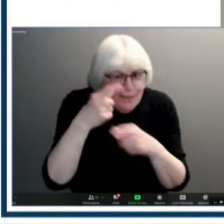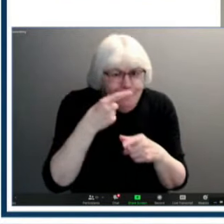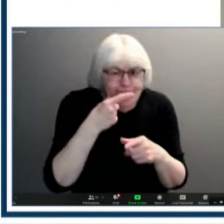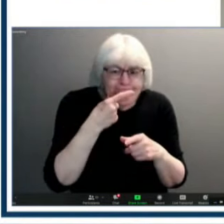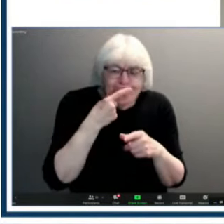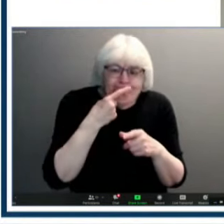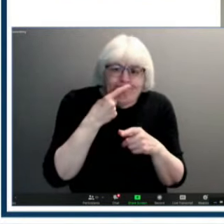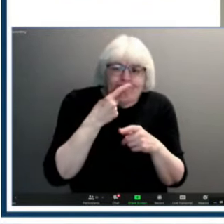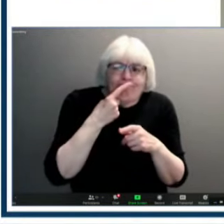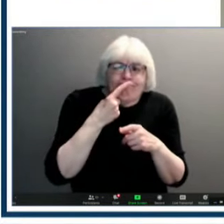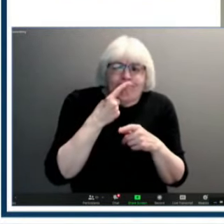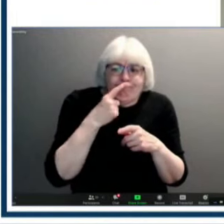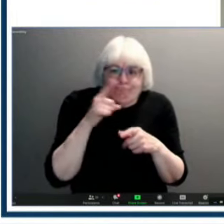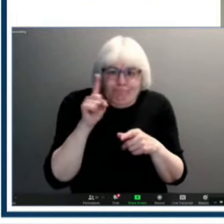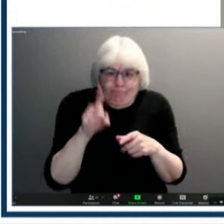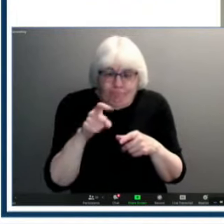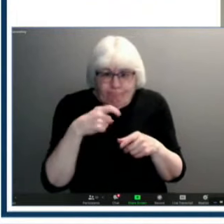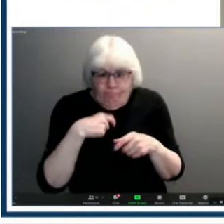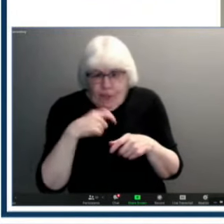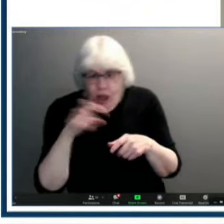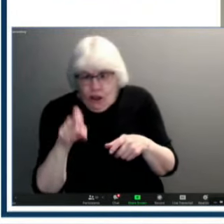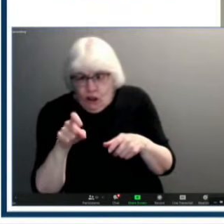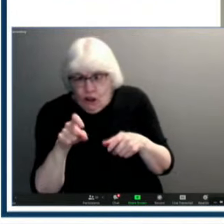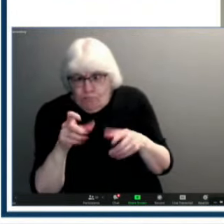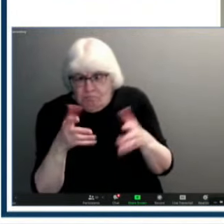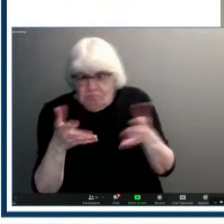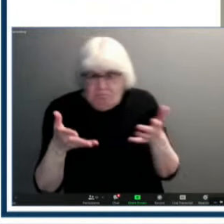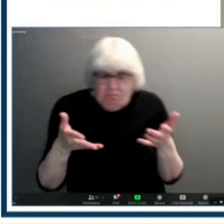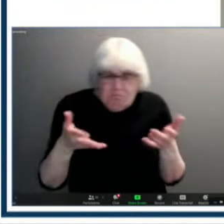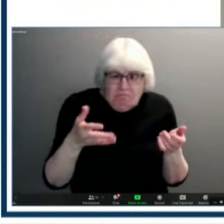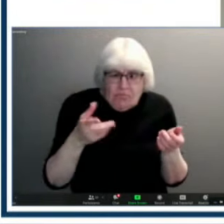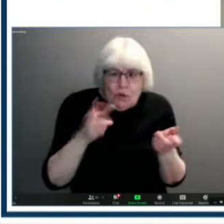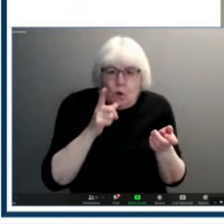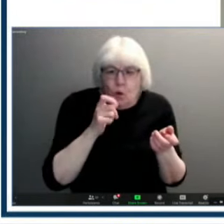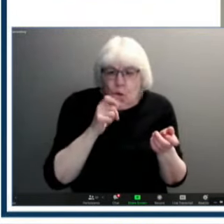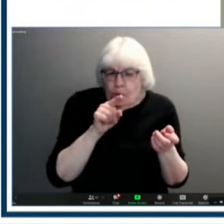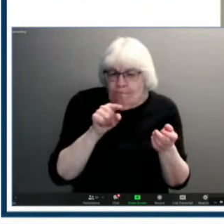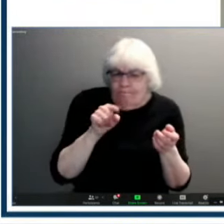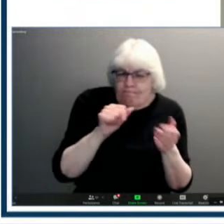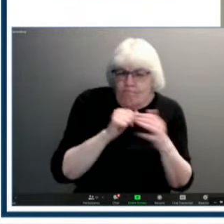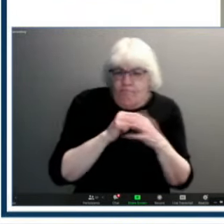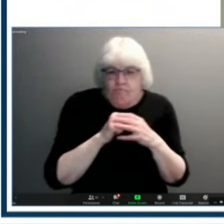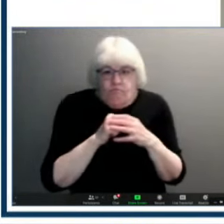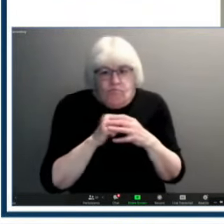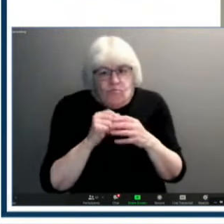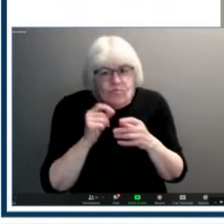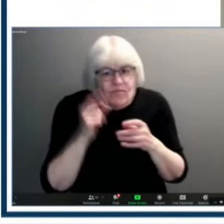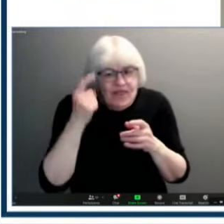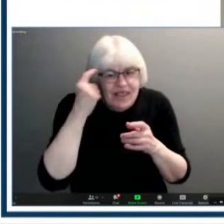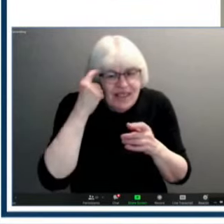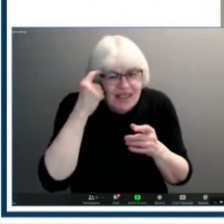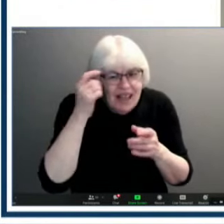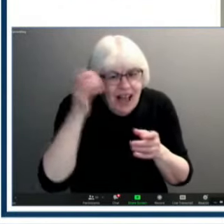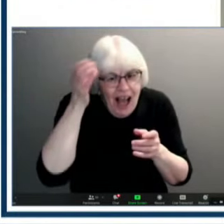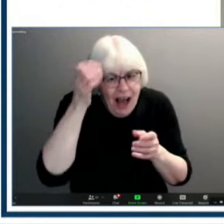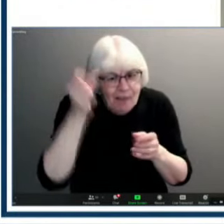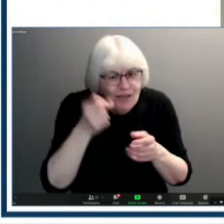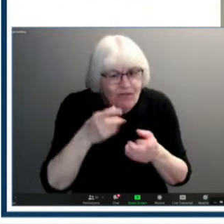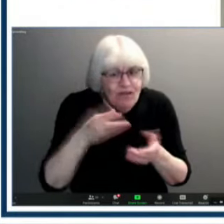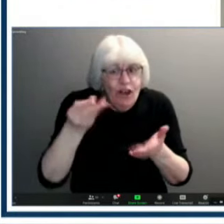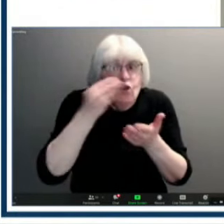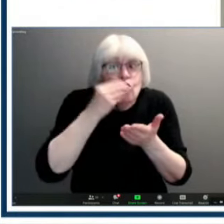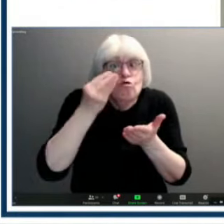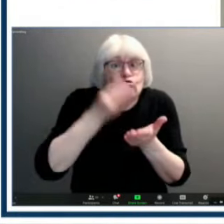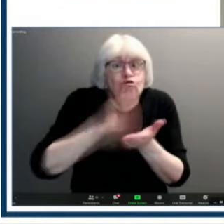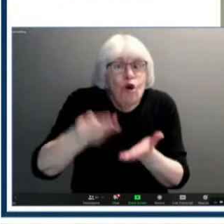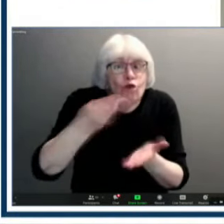the people I'm doing it with? And even a simple thing, like we've now put restrictions on shopping. So really, we're back to where, if at all